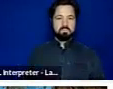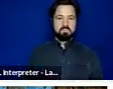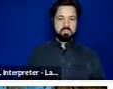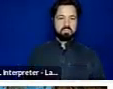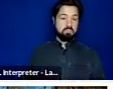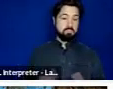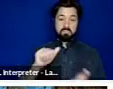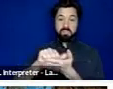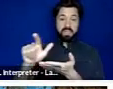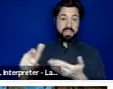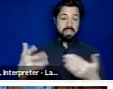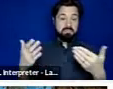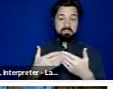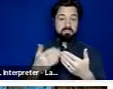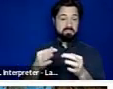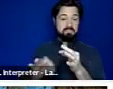And that's it.